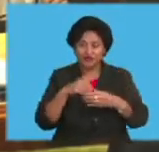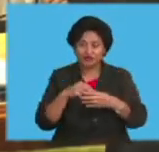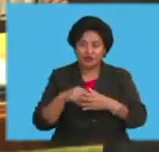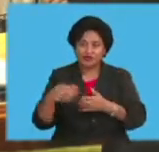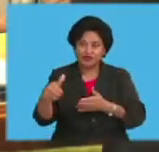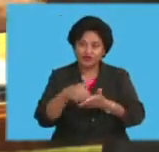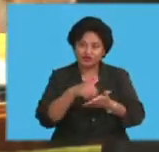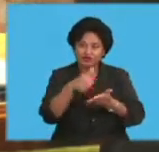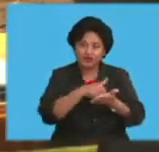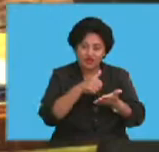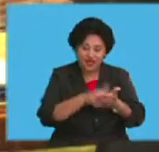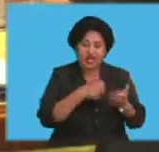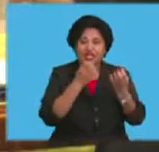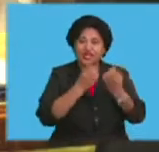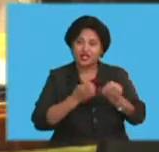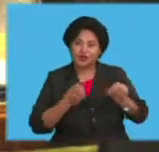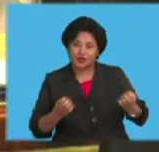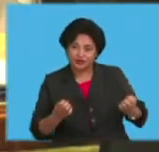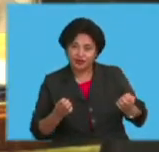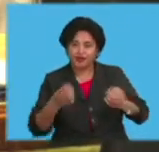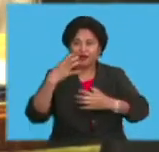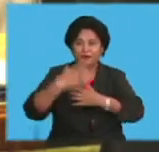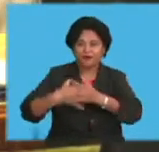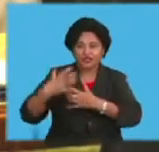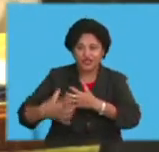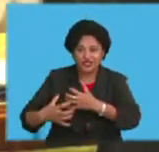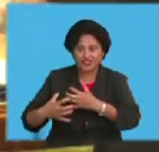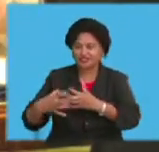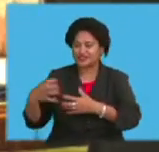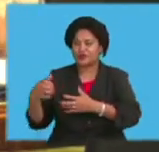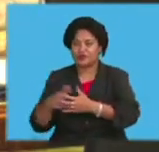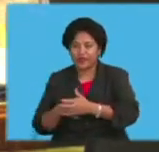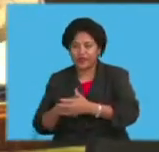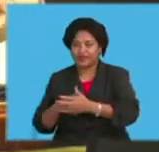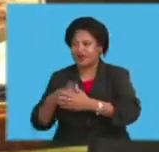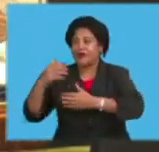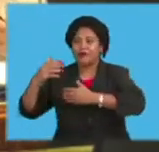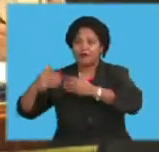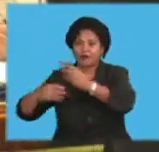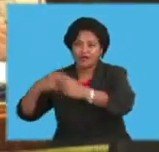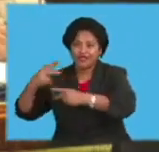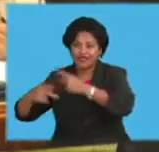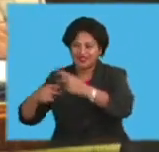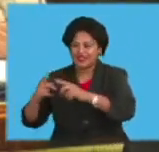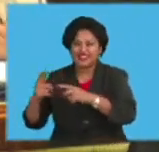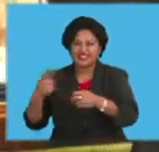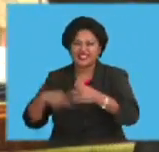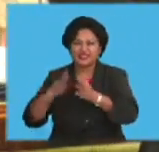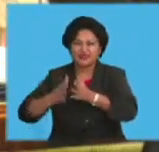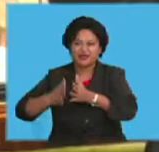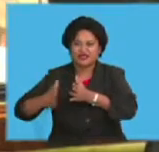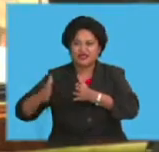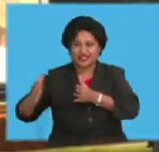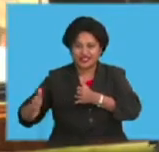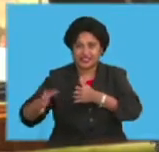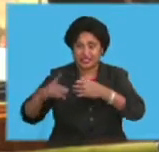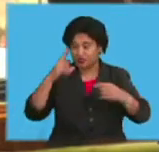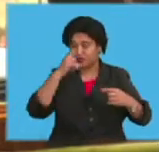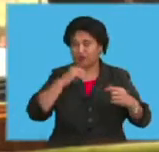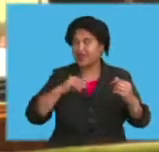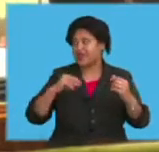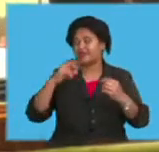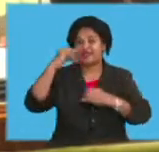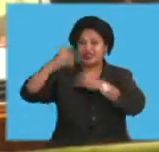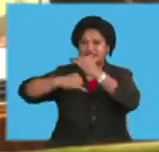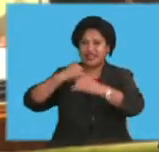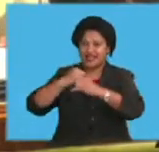value-adding equipment, Madam Speaker, machines, and upgrading of processing facilities to meet internationally